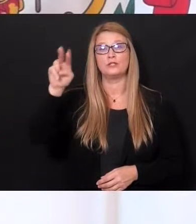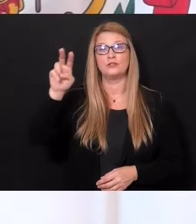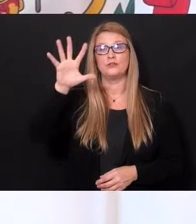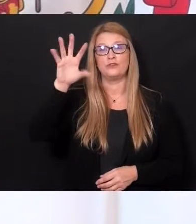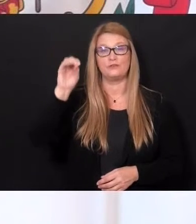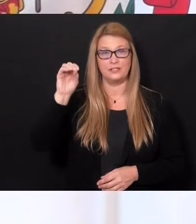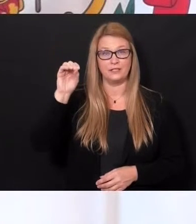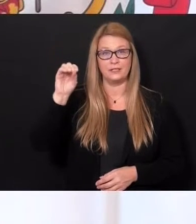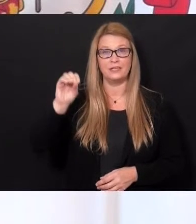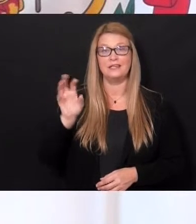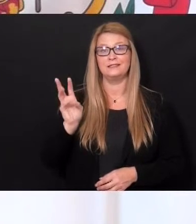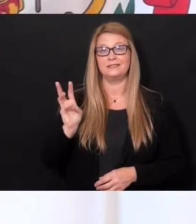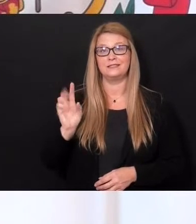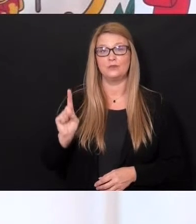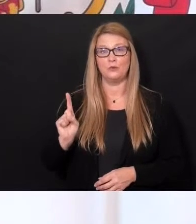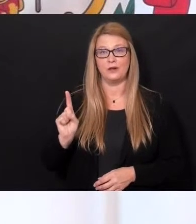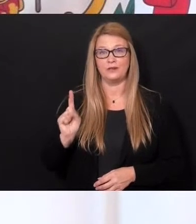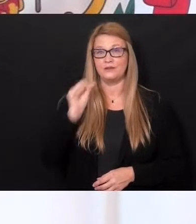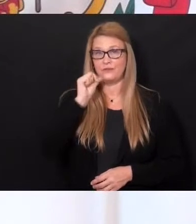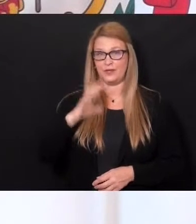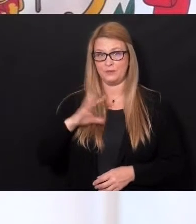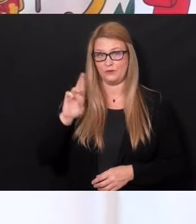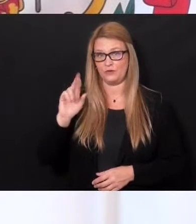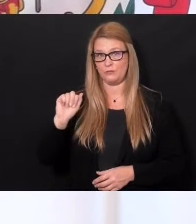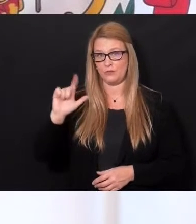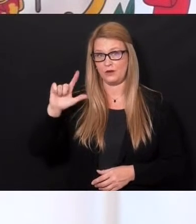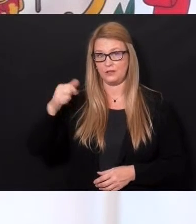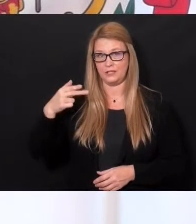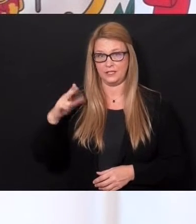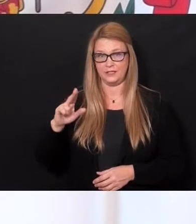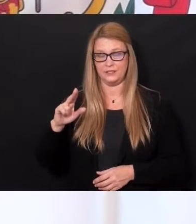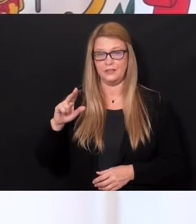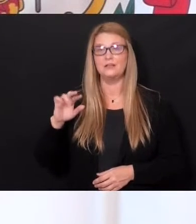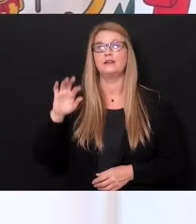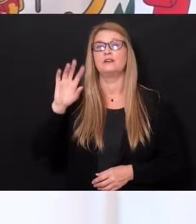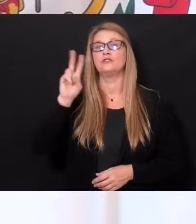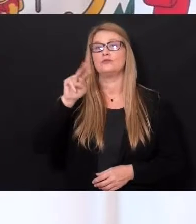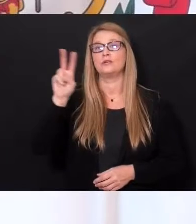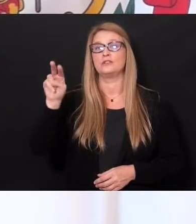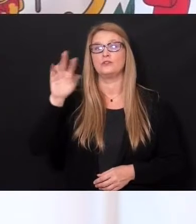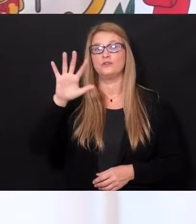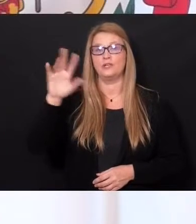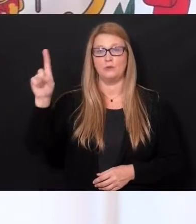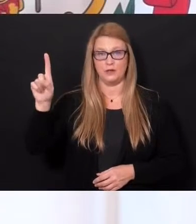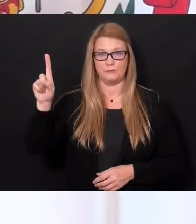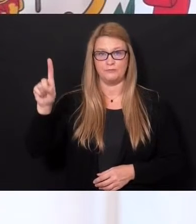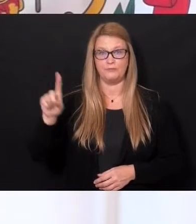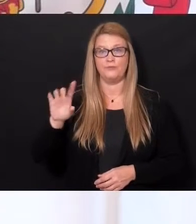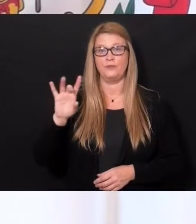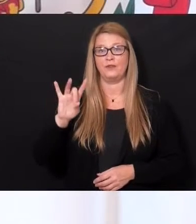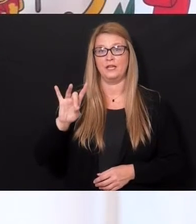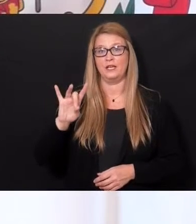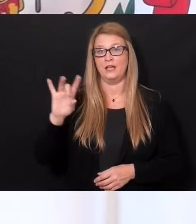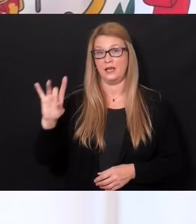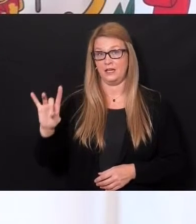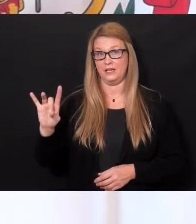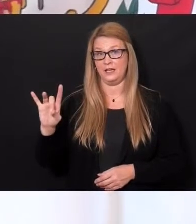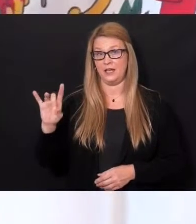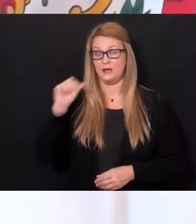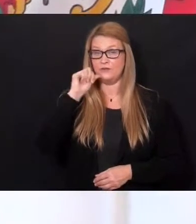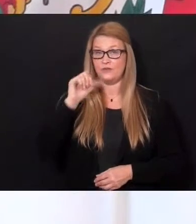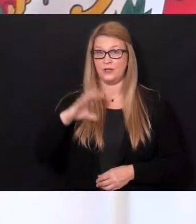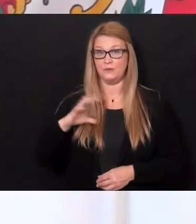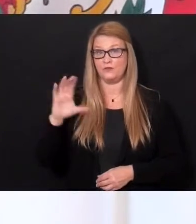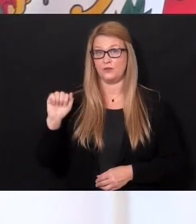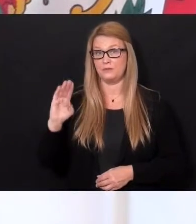2,250th death is a 61-year-old female from Raleigh County. Our 2,251st death is an 88-year-old female